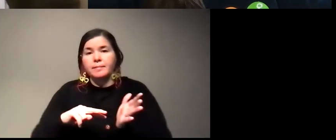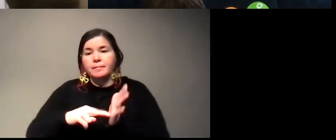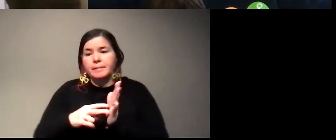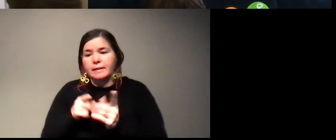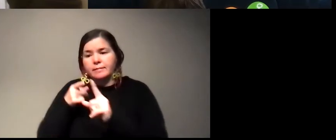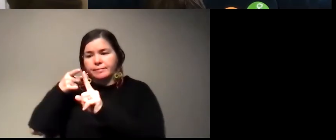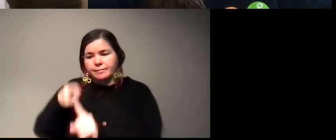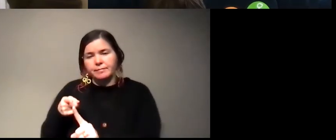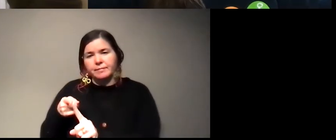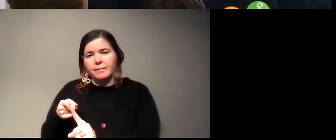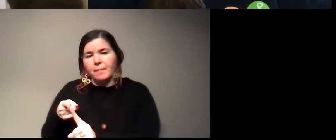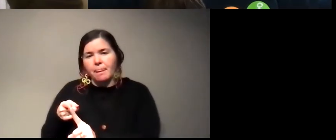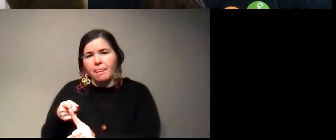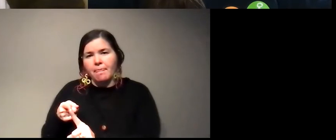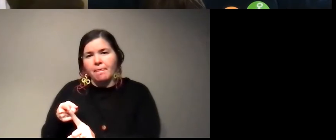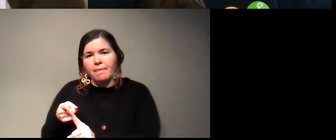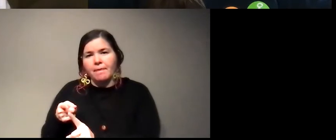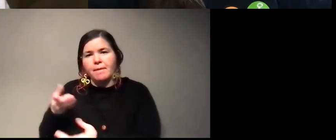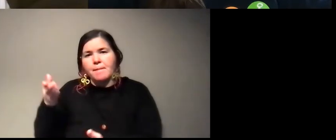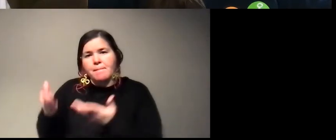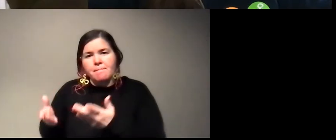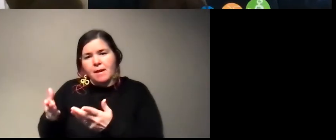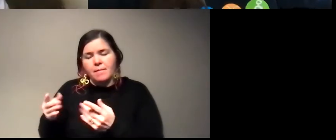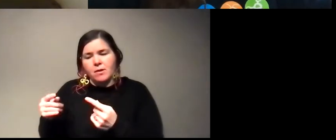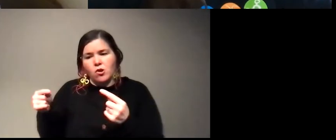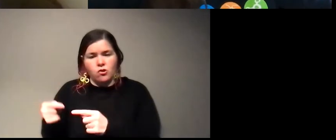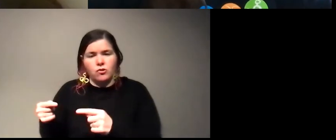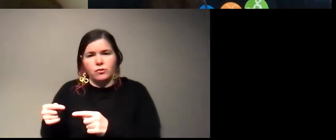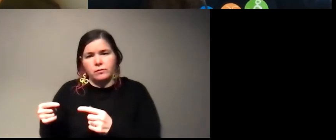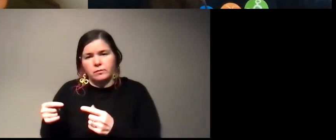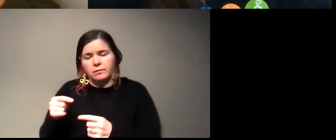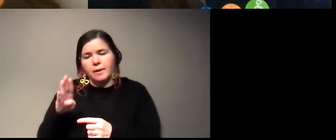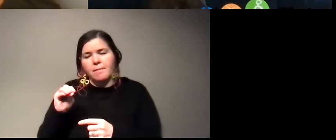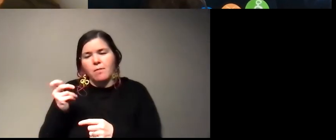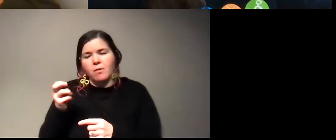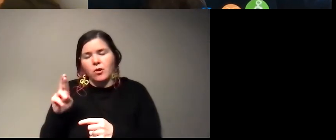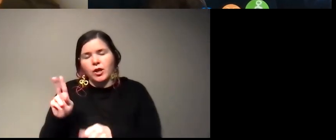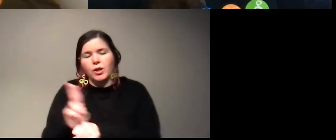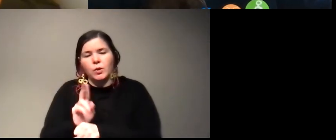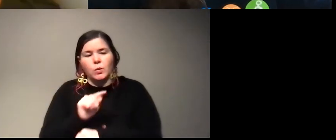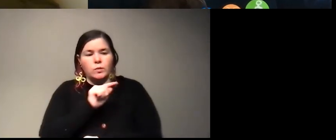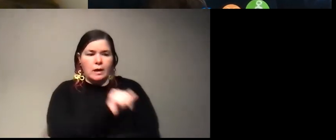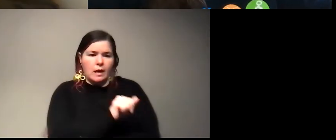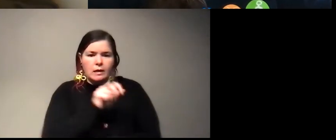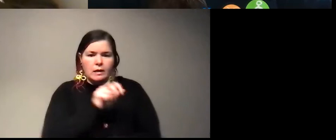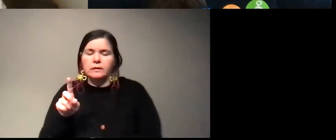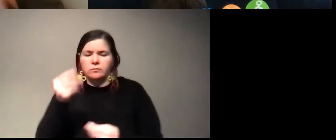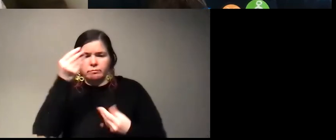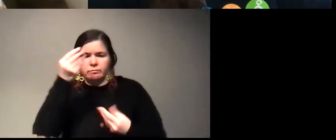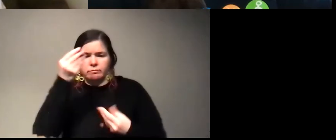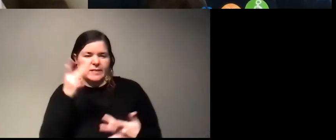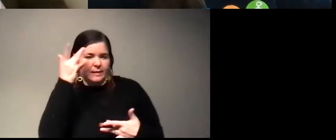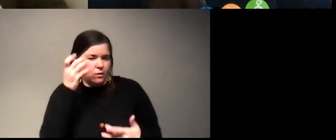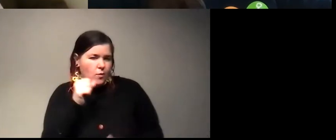to me, maybe like me getting hurt. Those are things that are biomarkers. So we can use those things to tell us if somebody's sick or